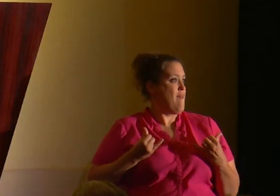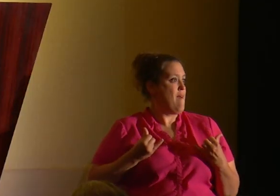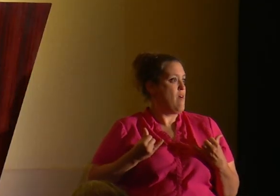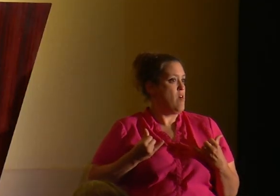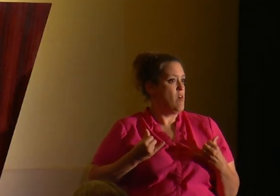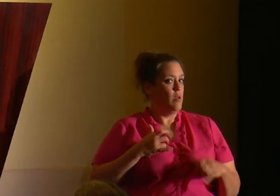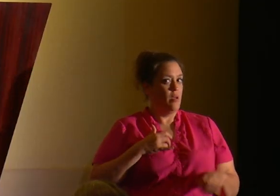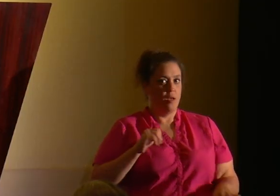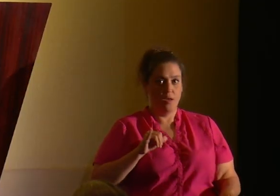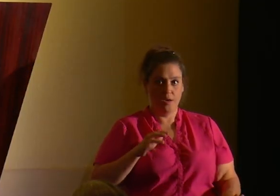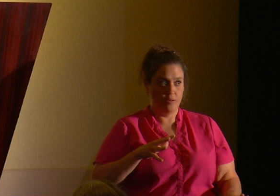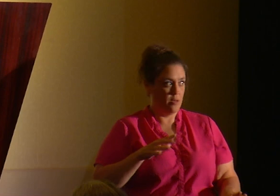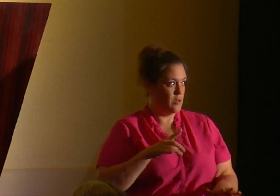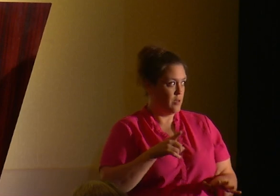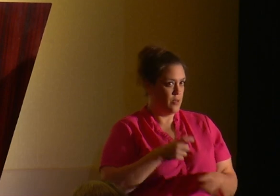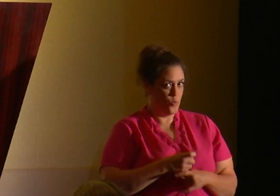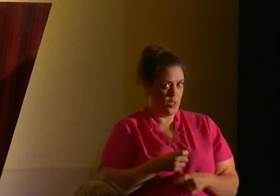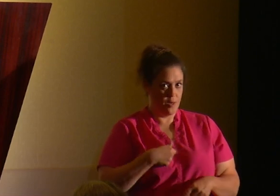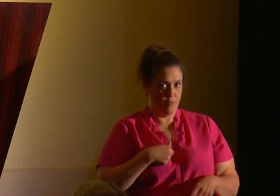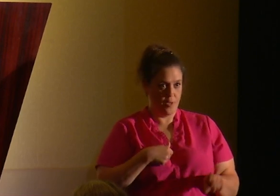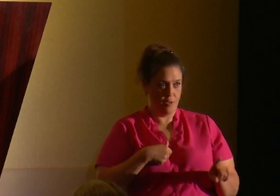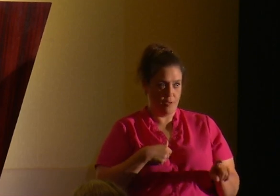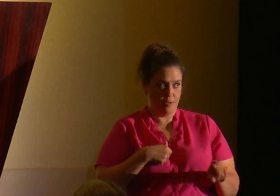And I was like, yeah, you've got to be kidding me.